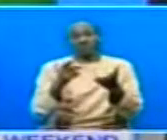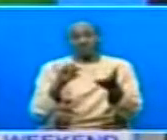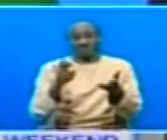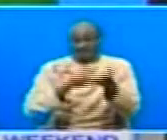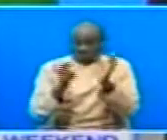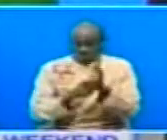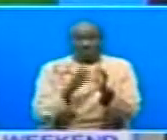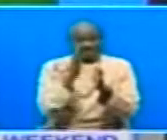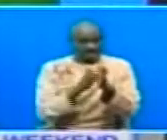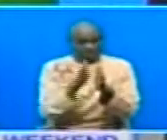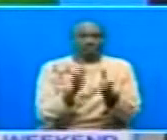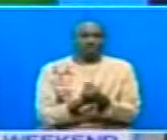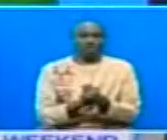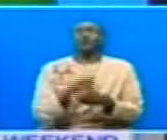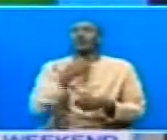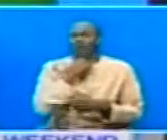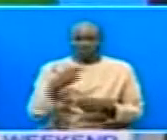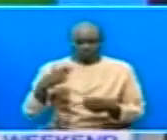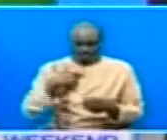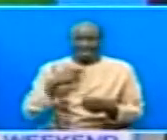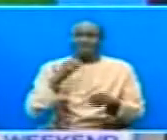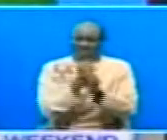standard-gauge railway lines. To be able to make our region competitive,